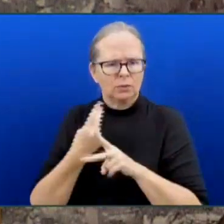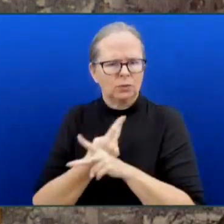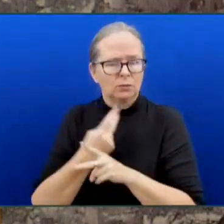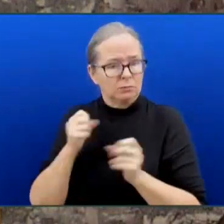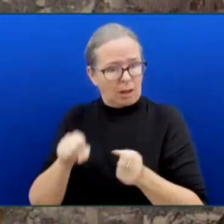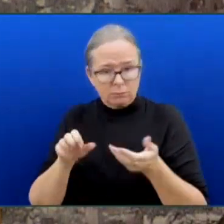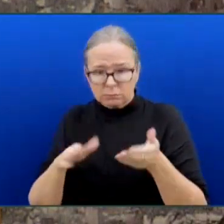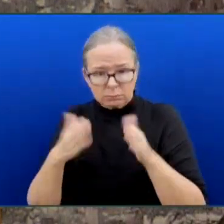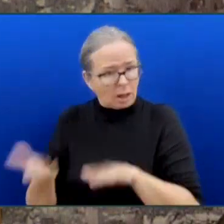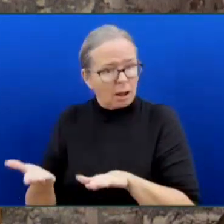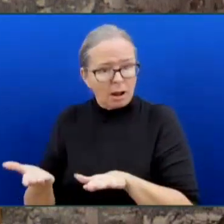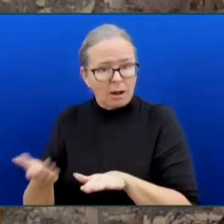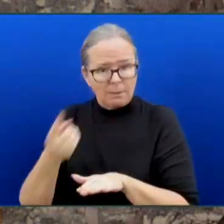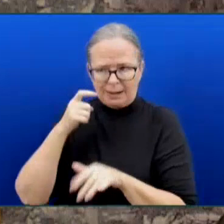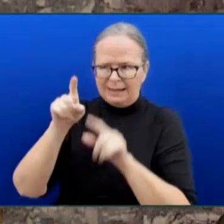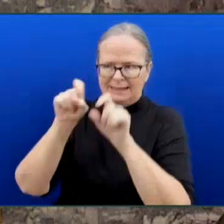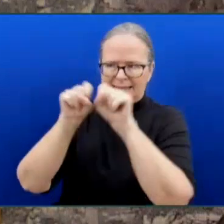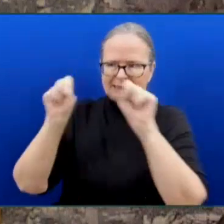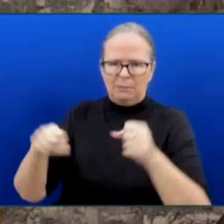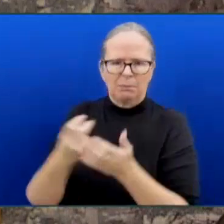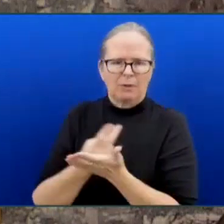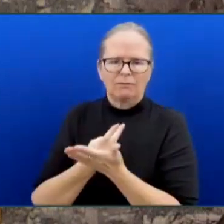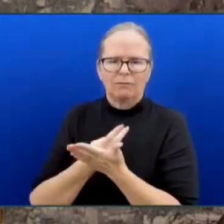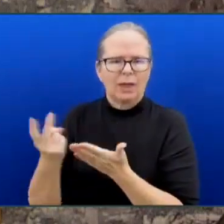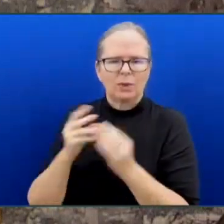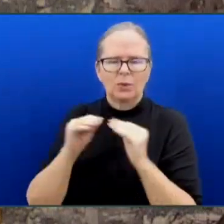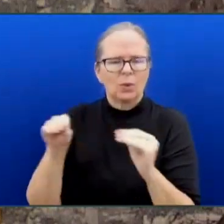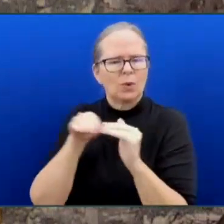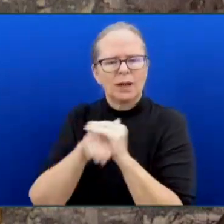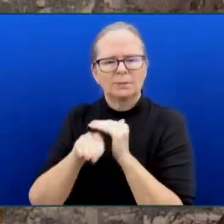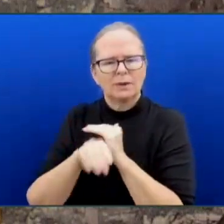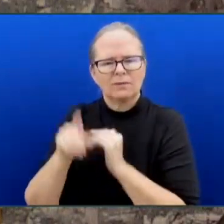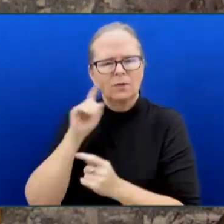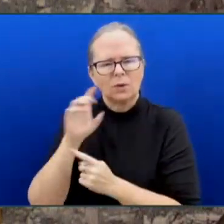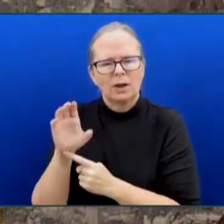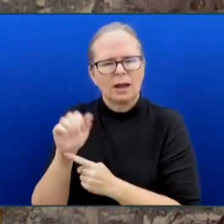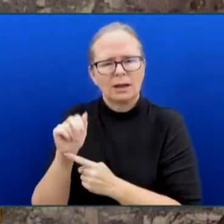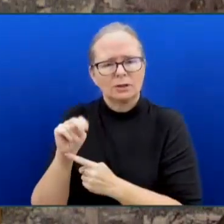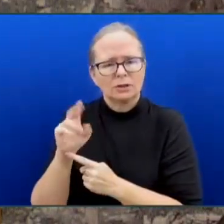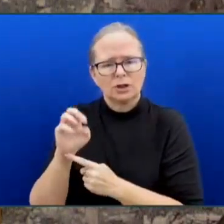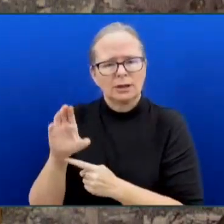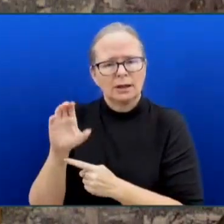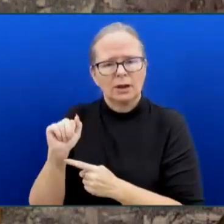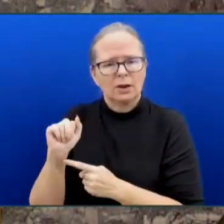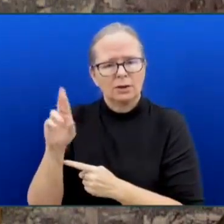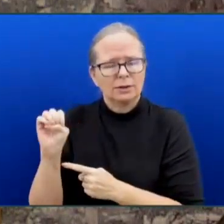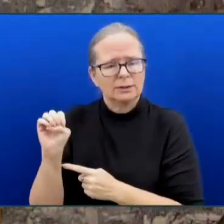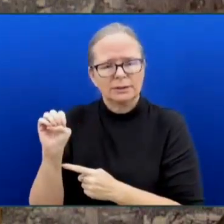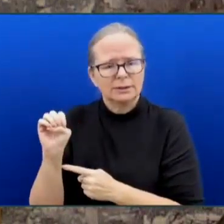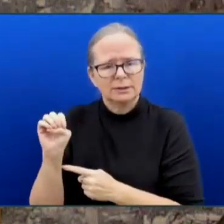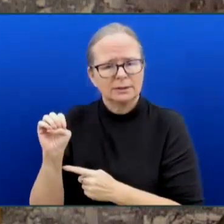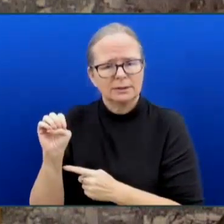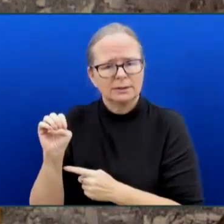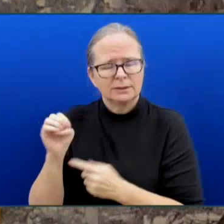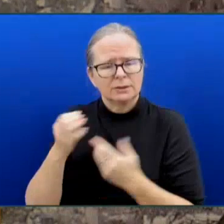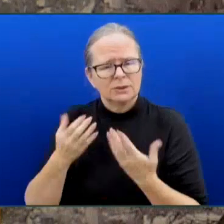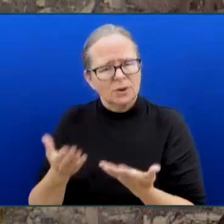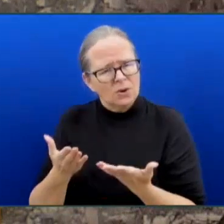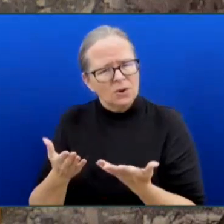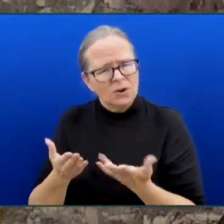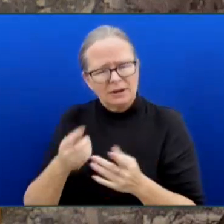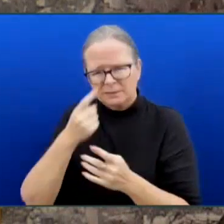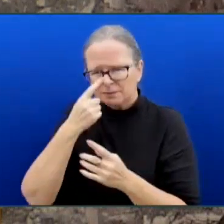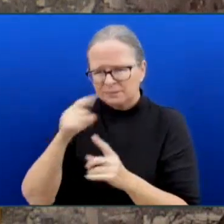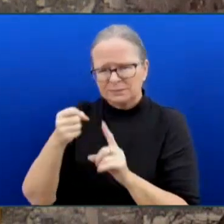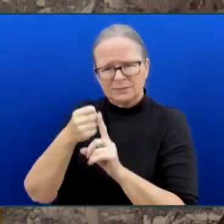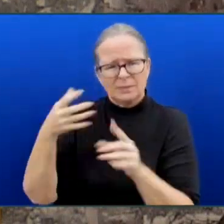basic access to cancer care. So can the Premier tell us why it is only under NDP governments that British Columbians are forced to go to the